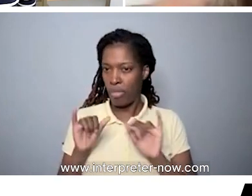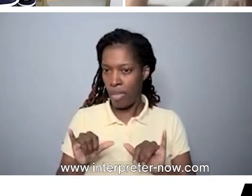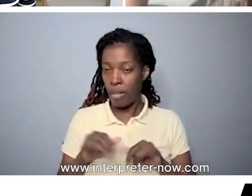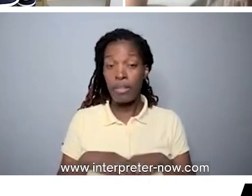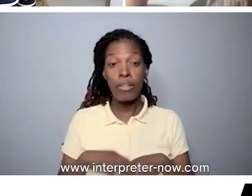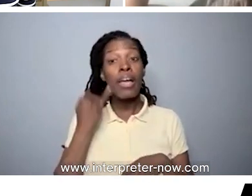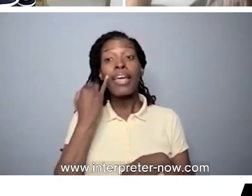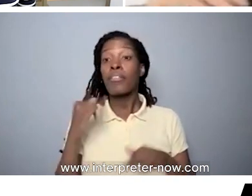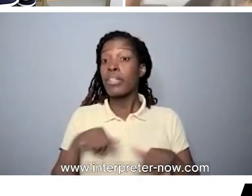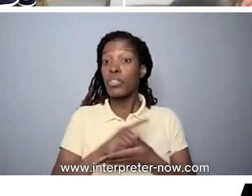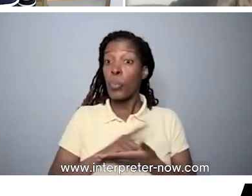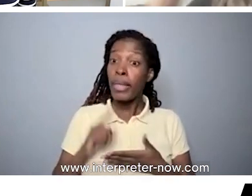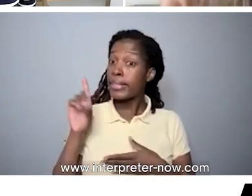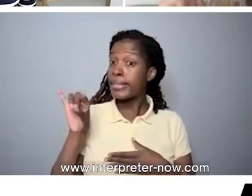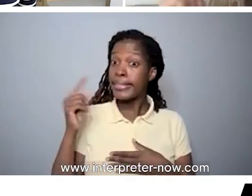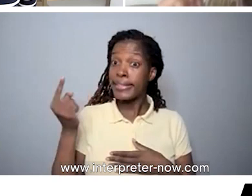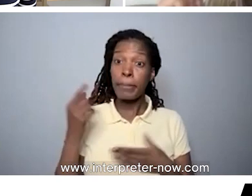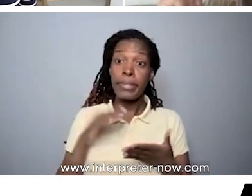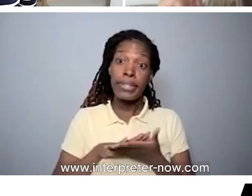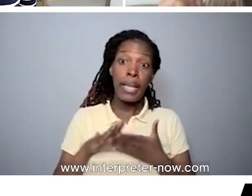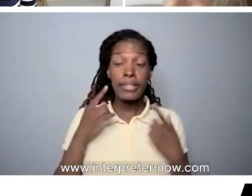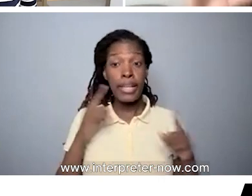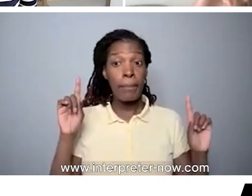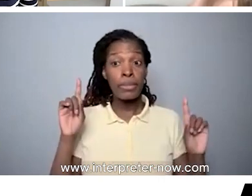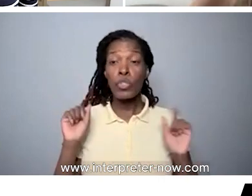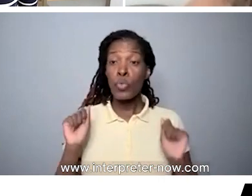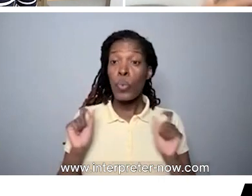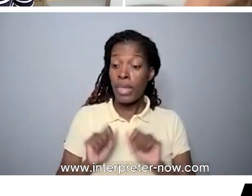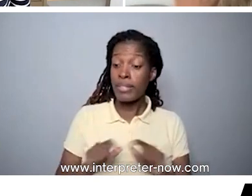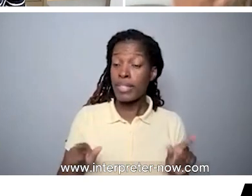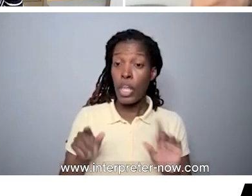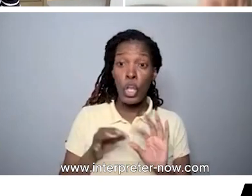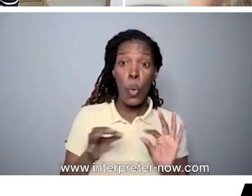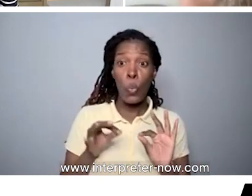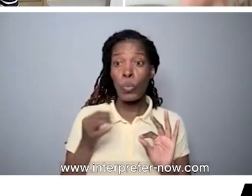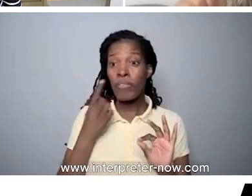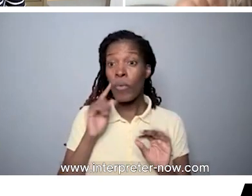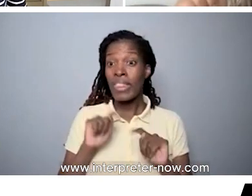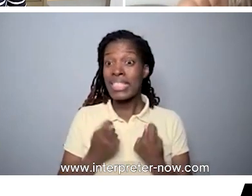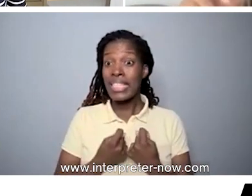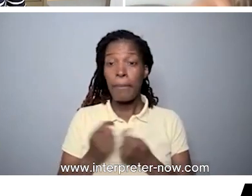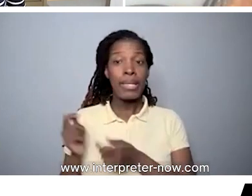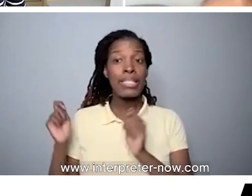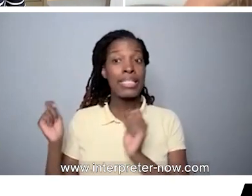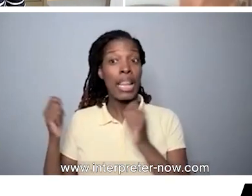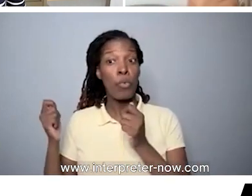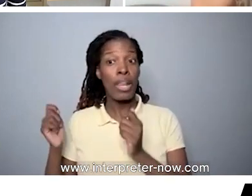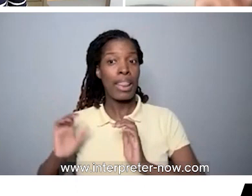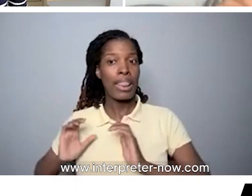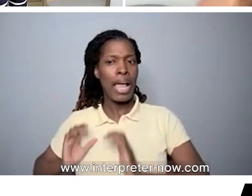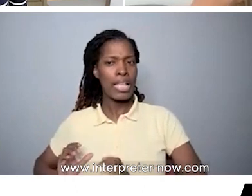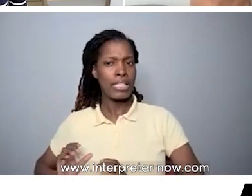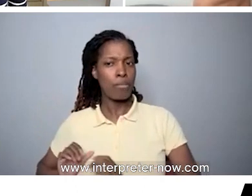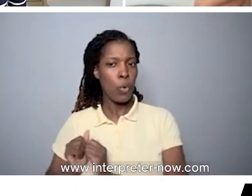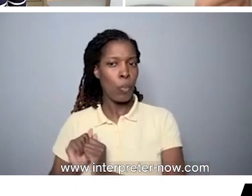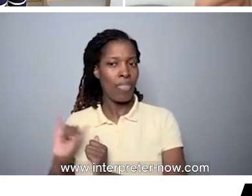like celebrating the customer who had that success, right? So you're taking the pen, and so you're getting to tell the story